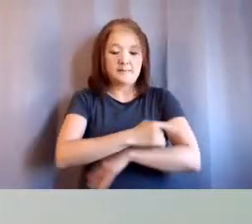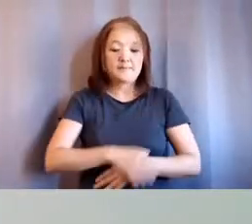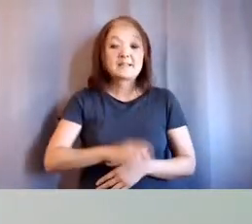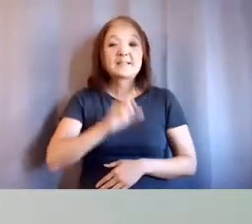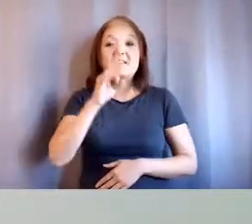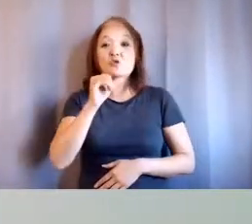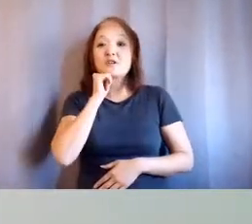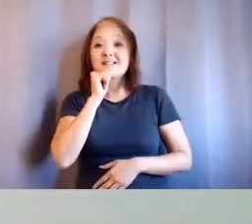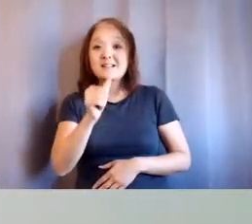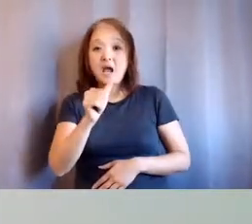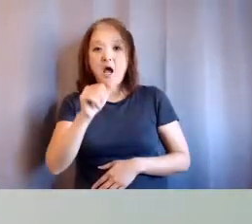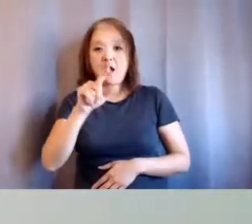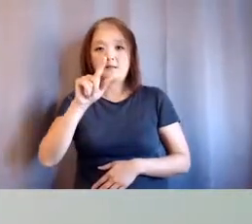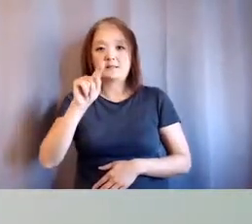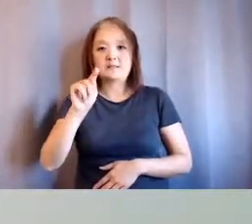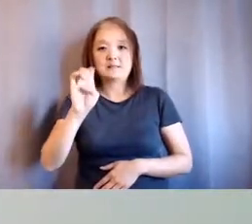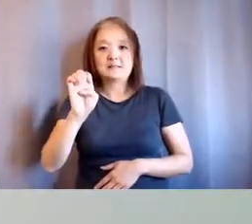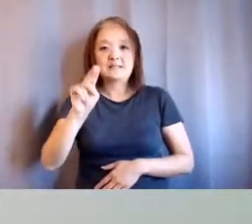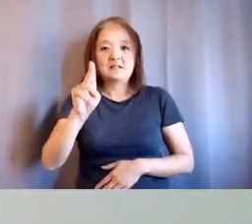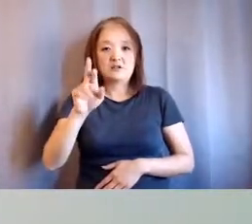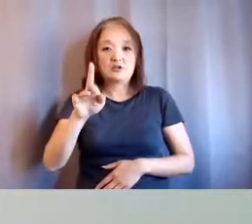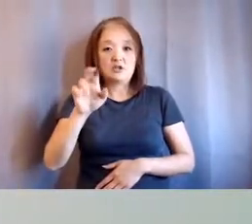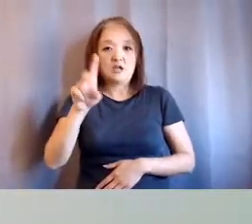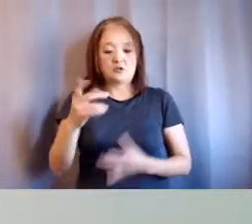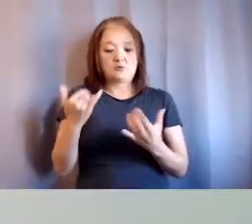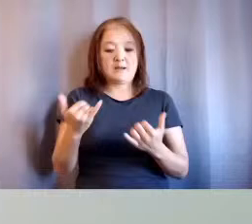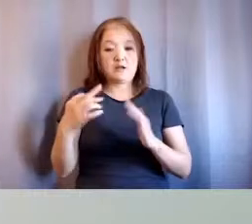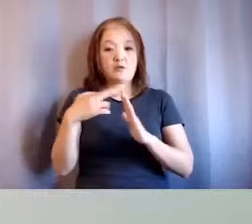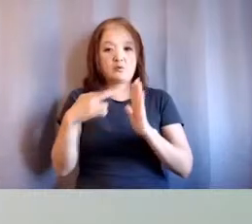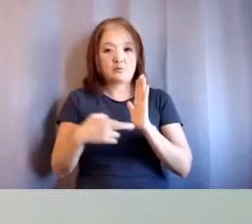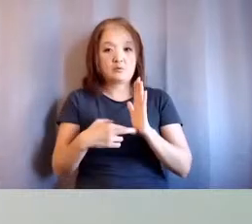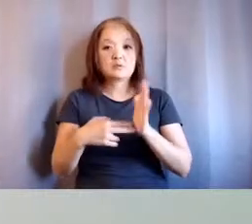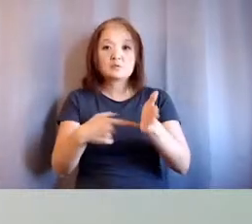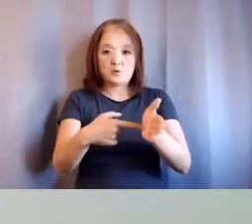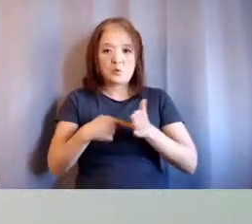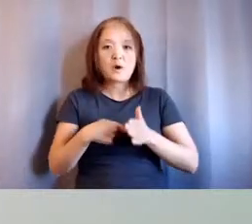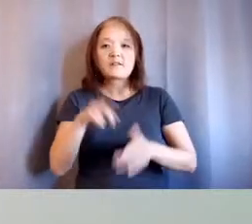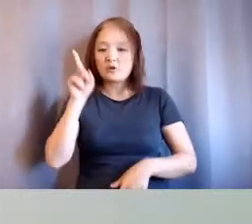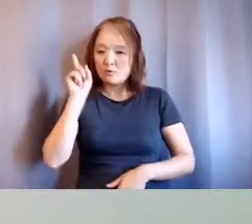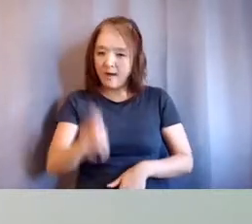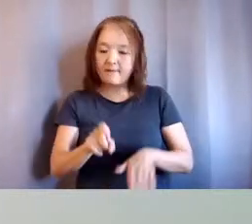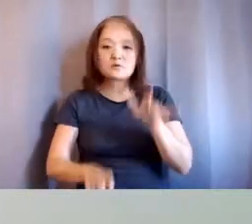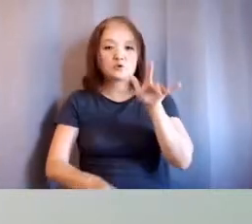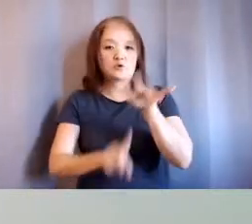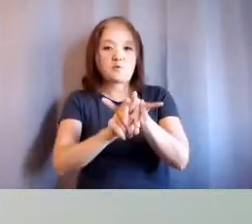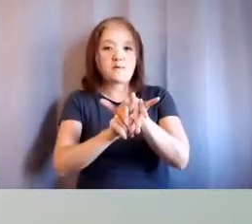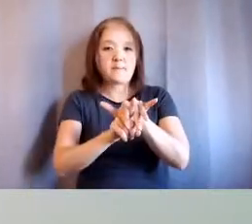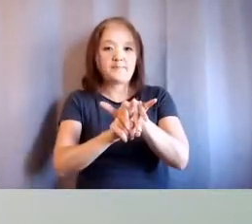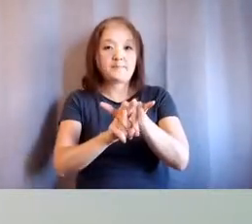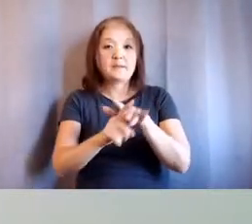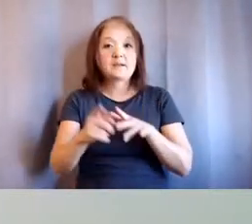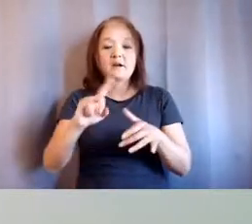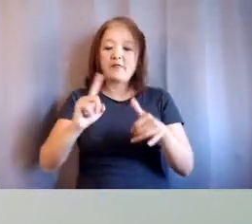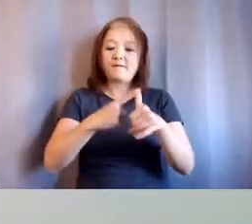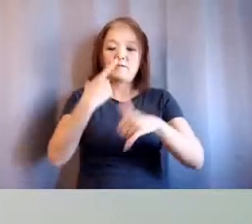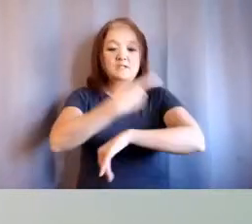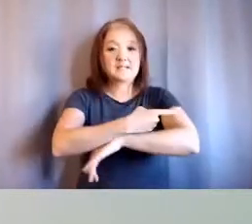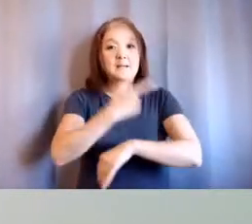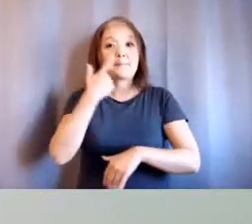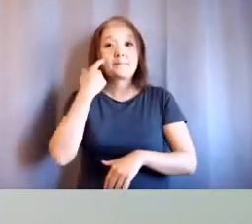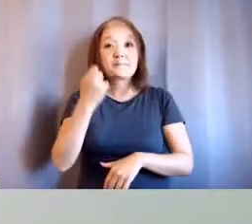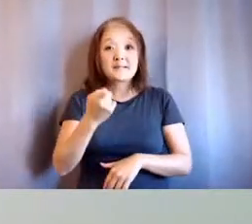non-tenured, the current rules and policies require that you do need to report on that first day, because when you're reporting on that first day, you are